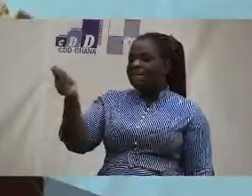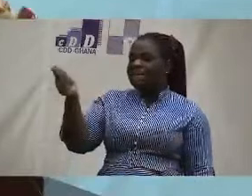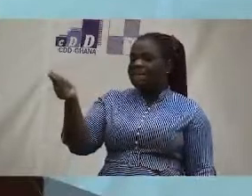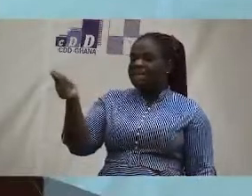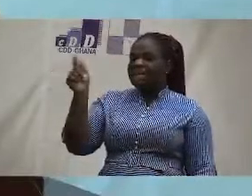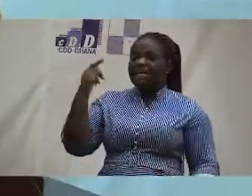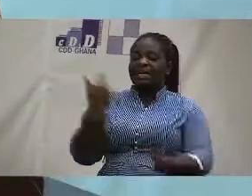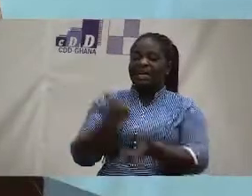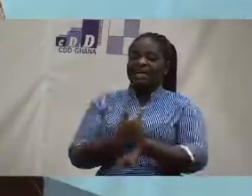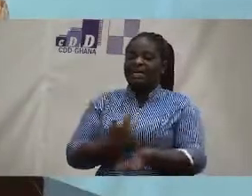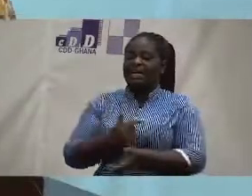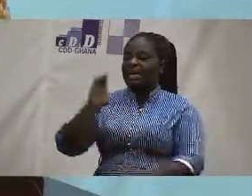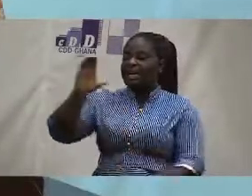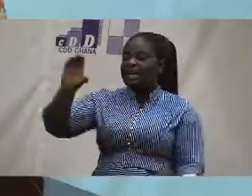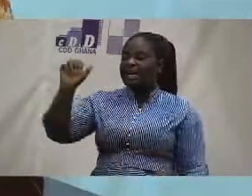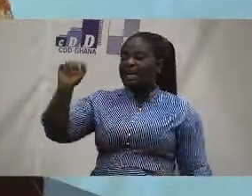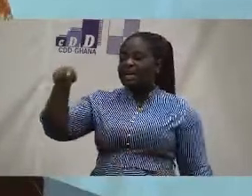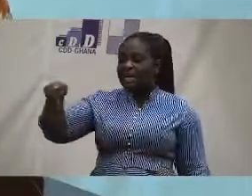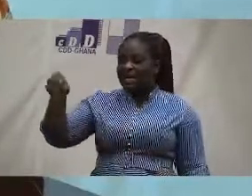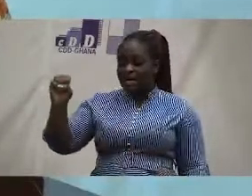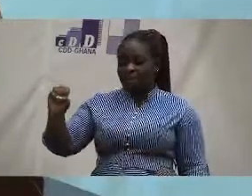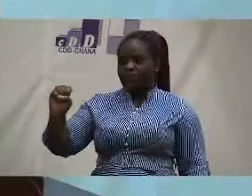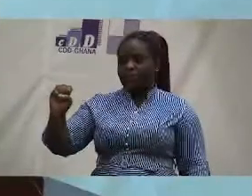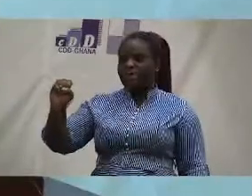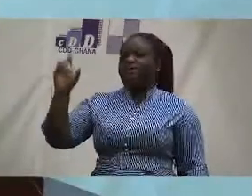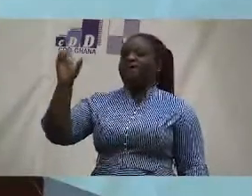Ghana, and Cape Verde. And even